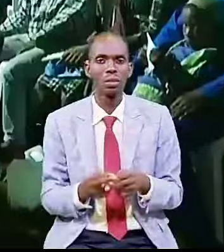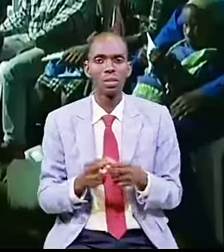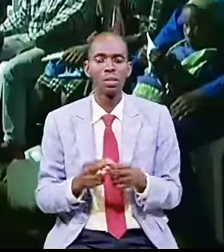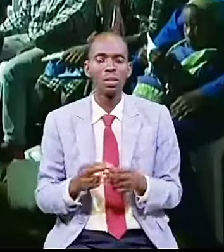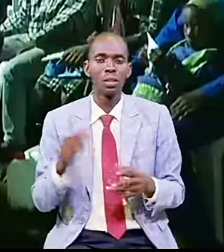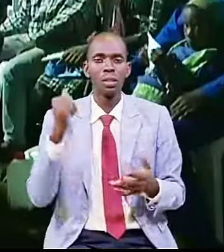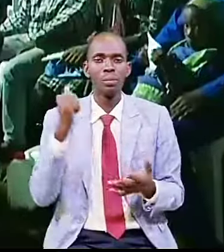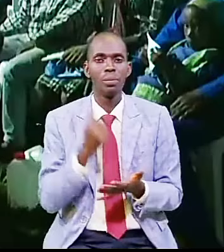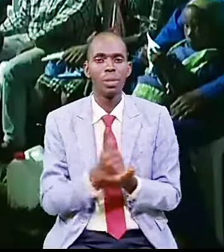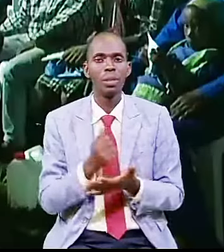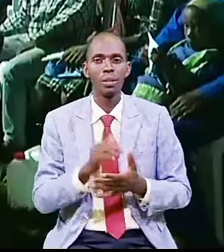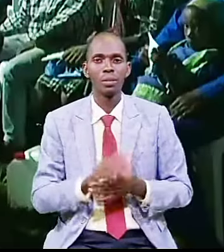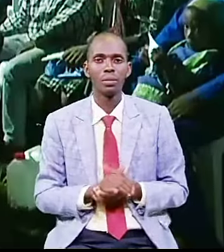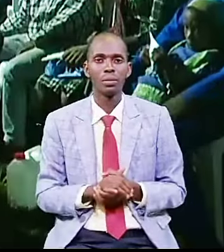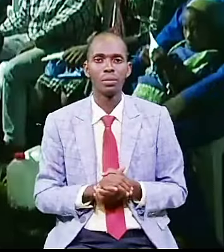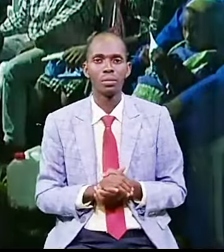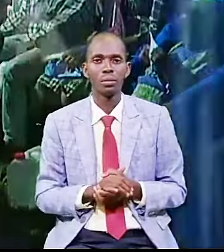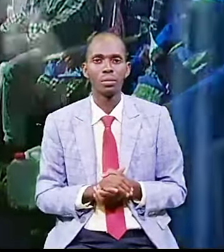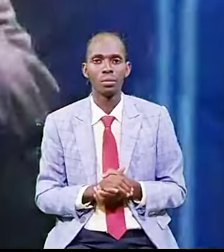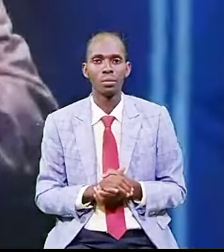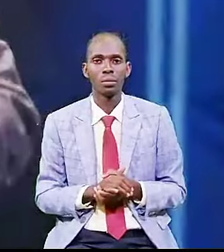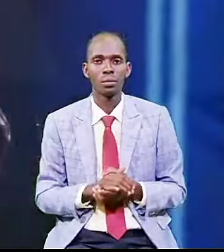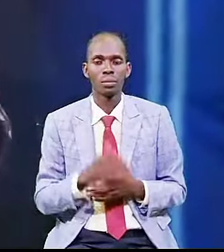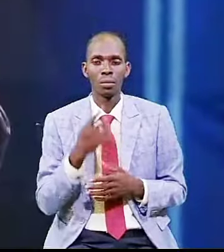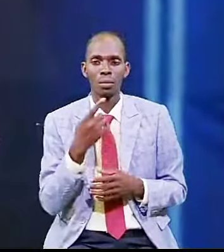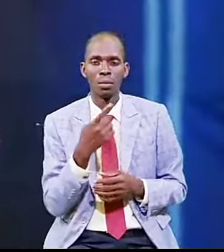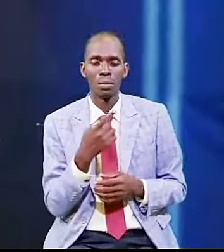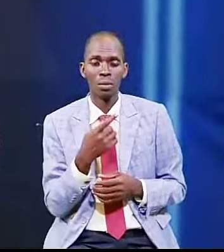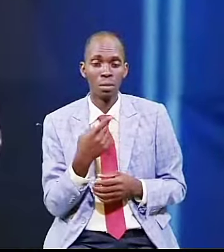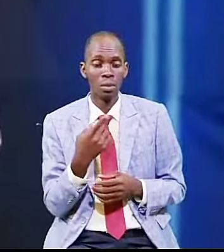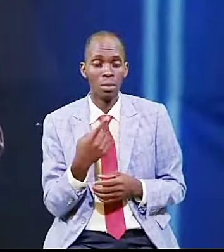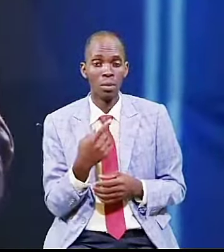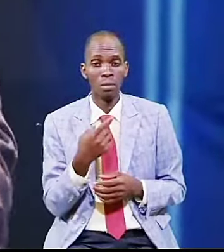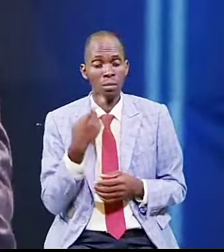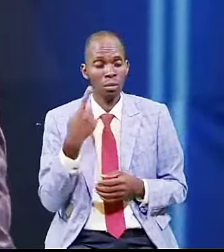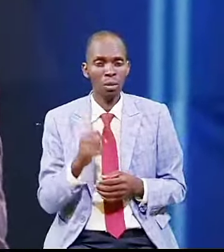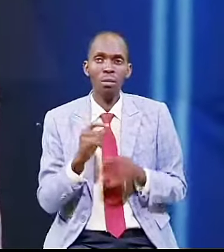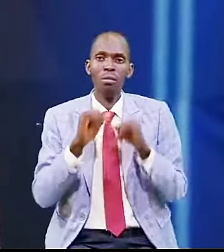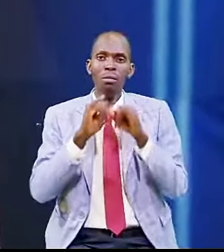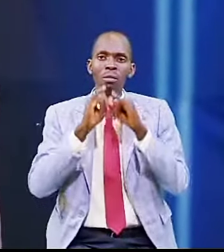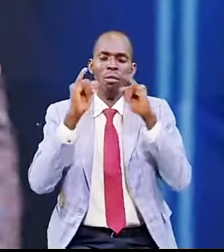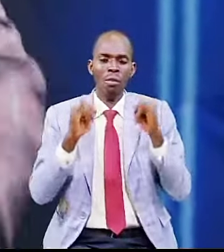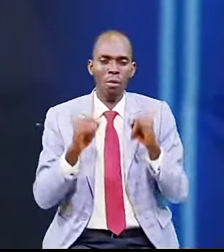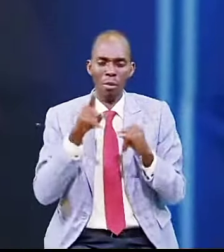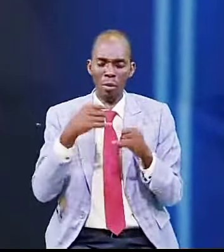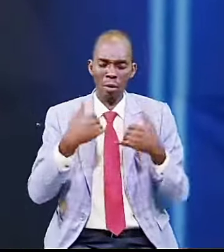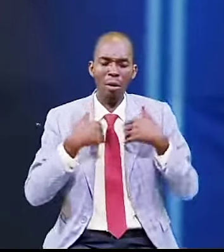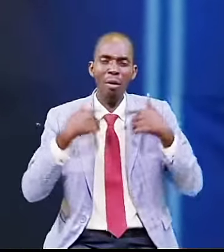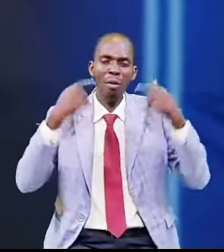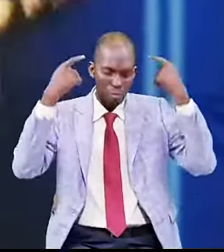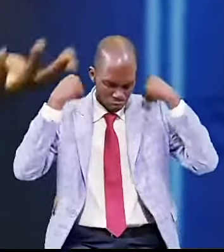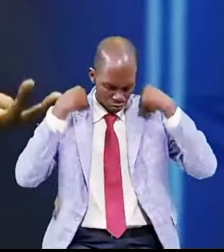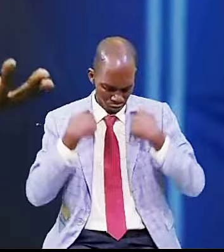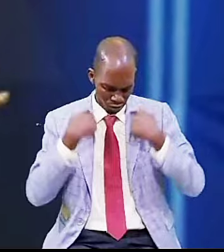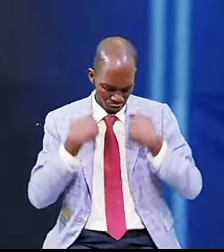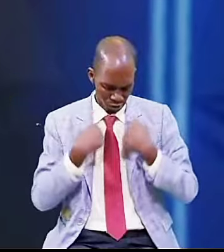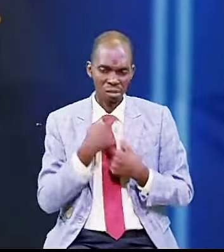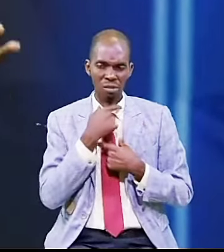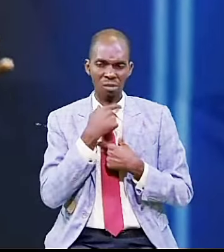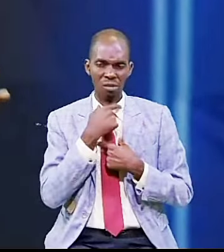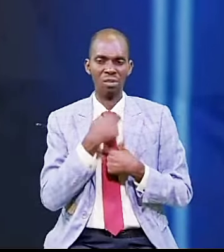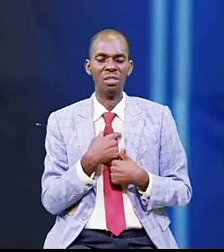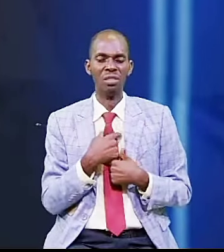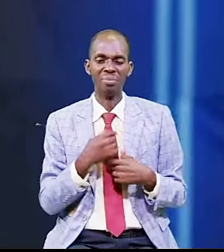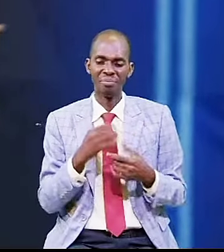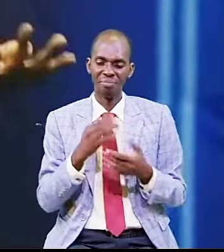Amen. The God, the idol you are hanging on the neck, you throw them away. The one you